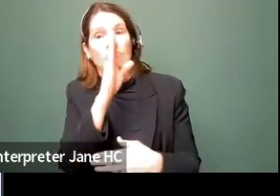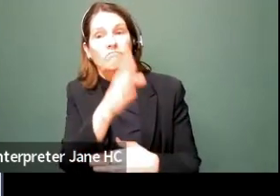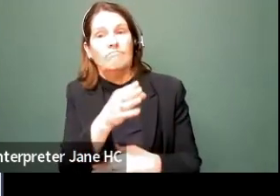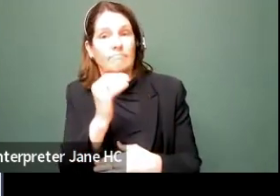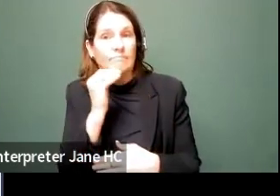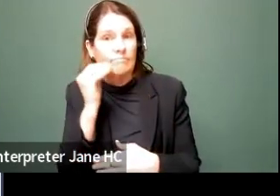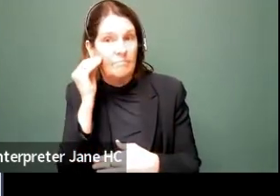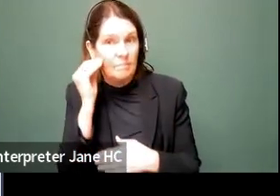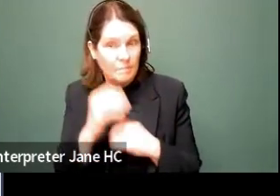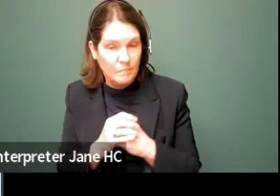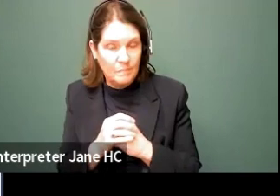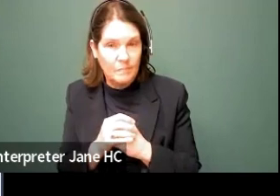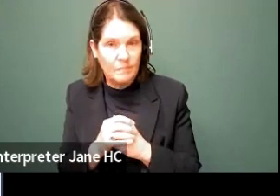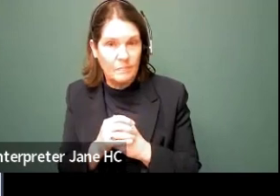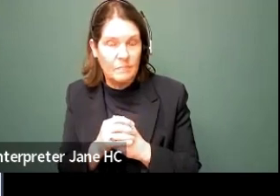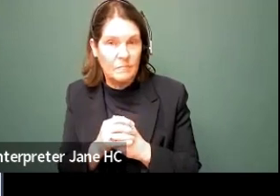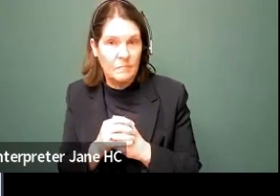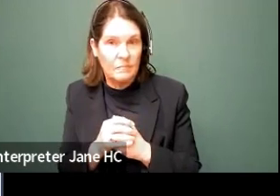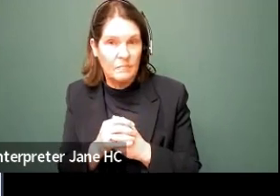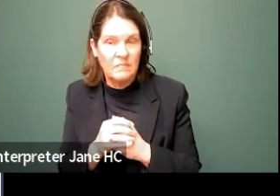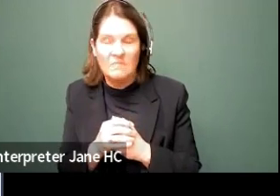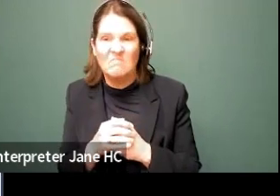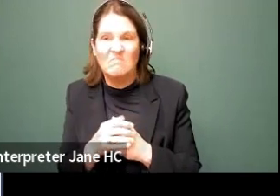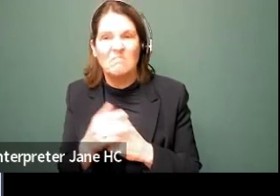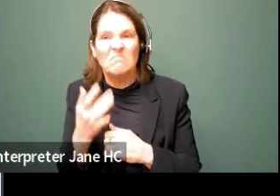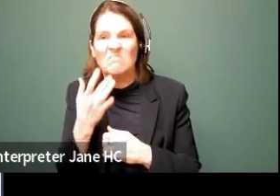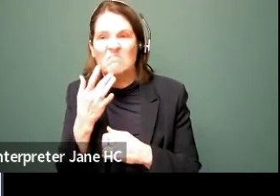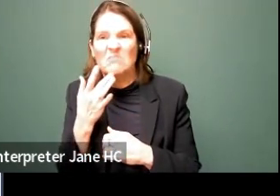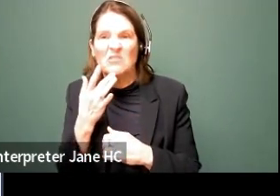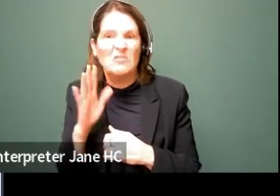you don't want to call or email them.